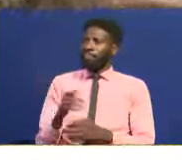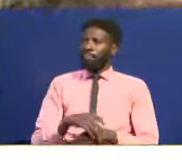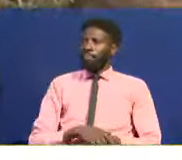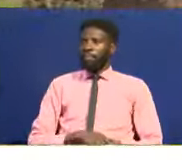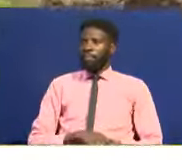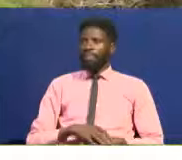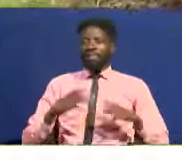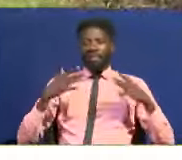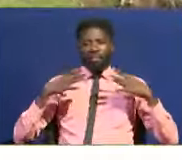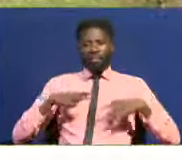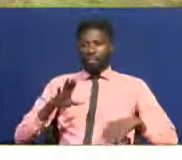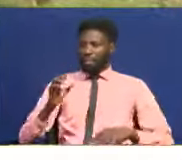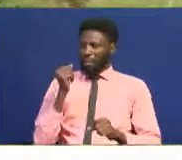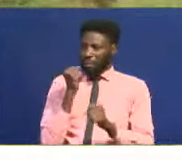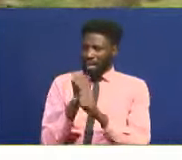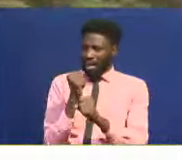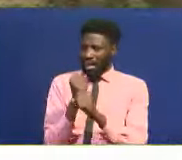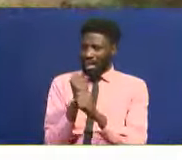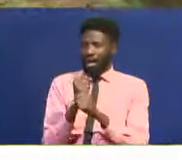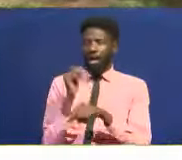human activity.